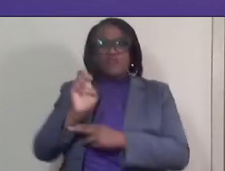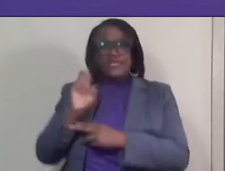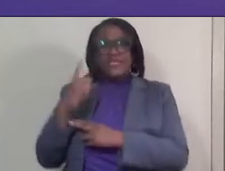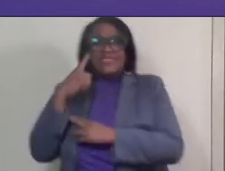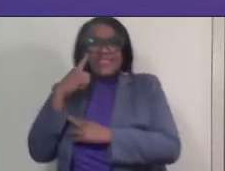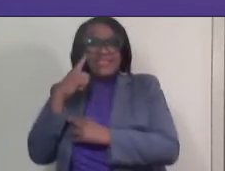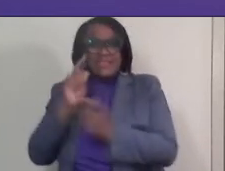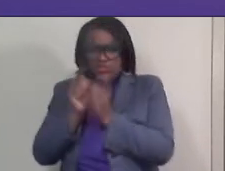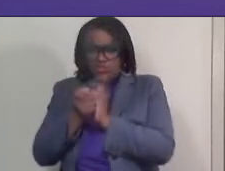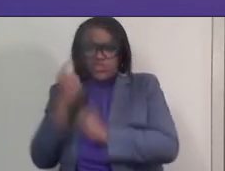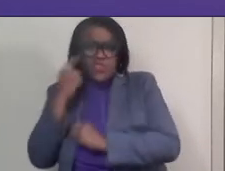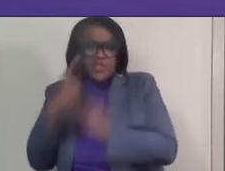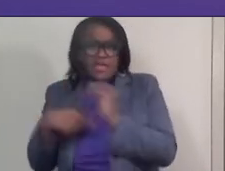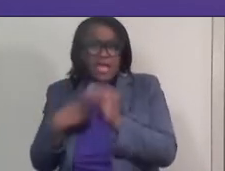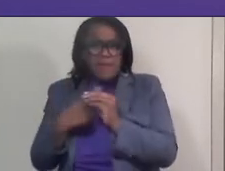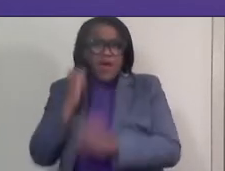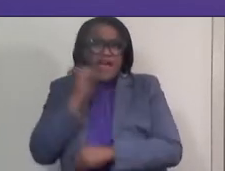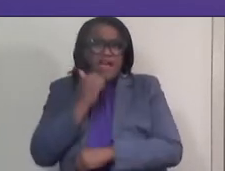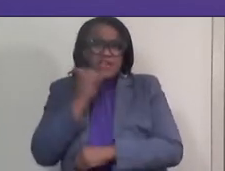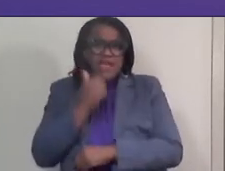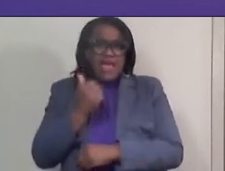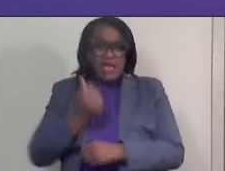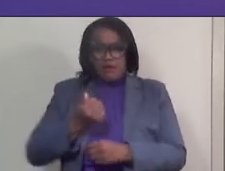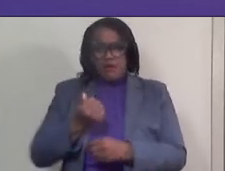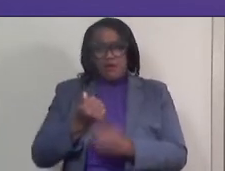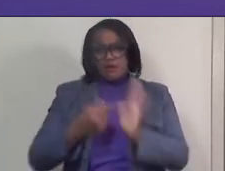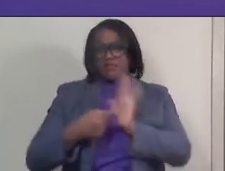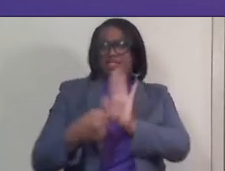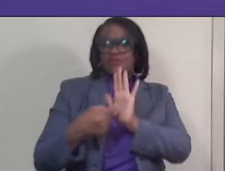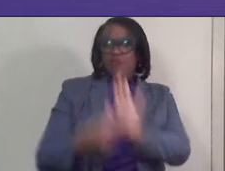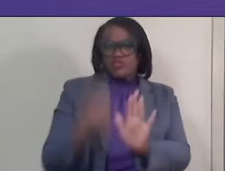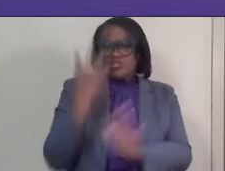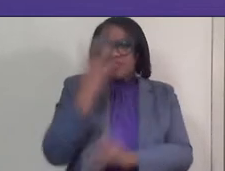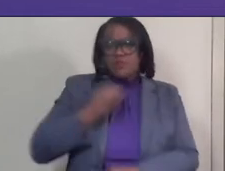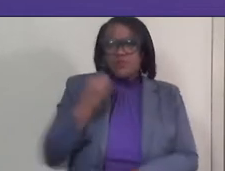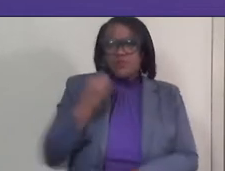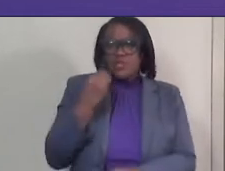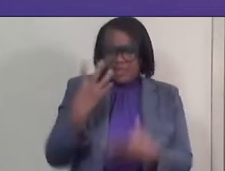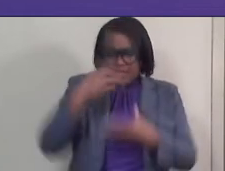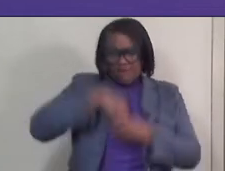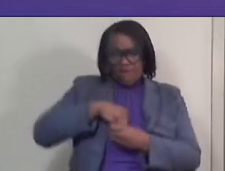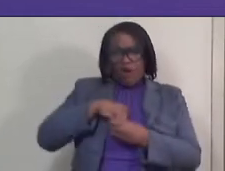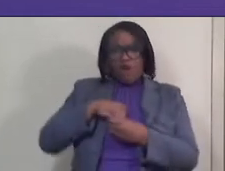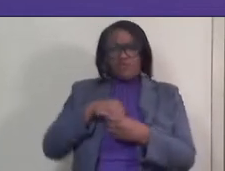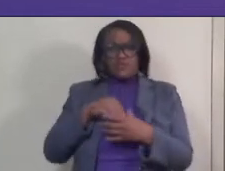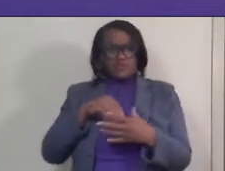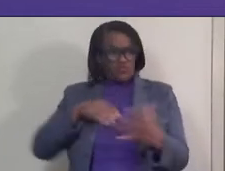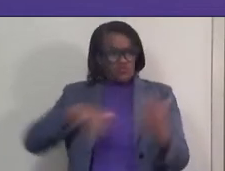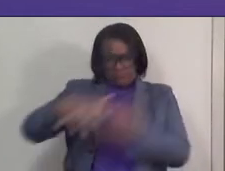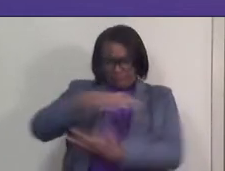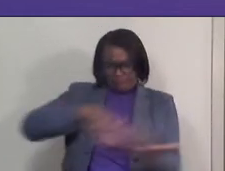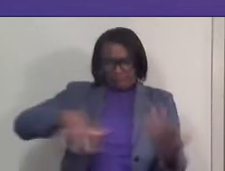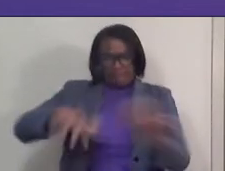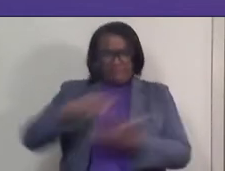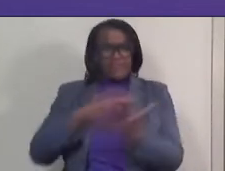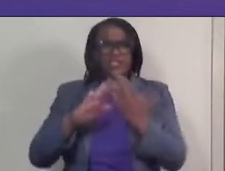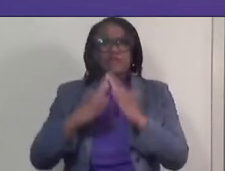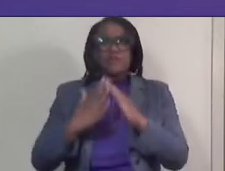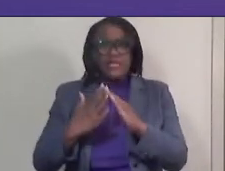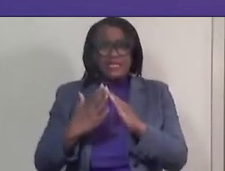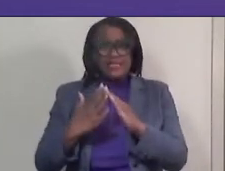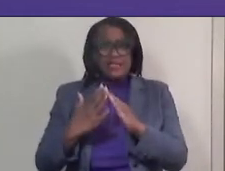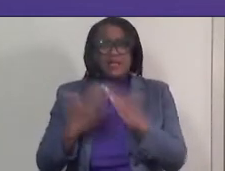everyday expressions of beauty get into the mix, into the water of communities' efforts